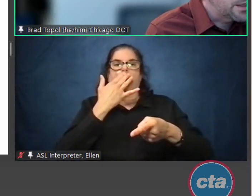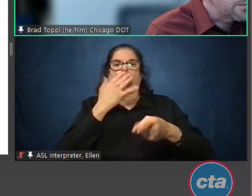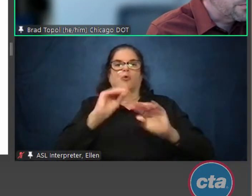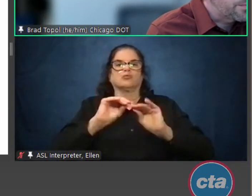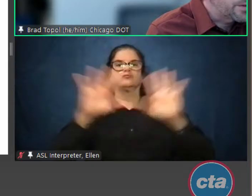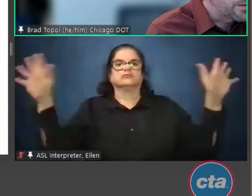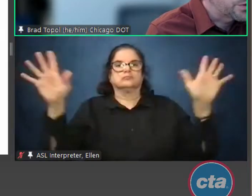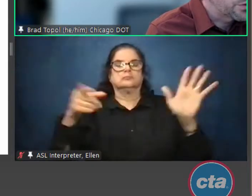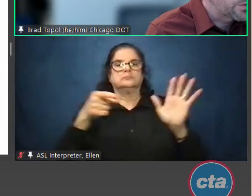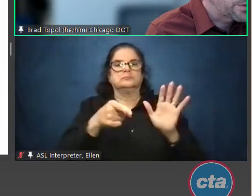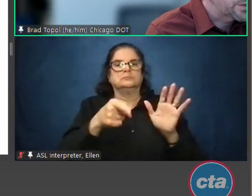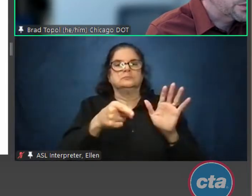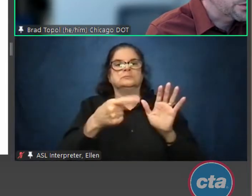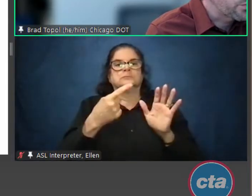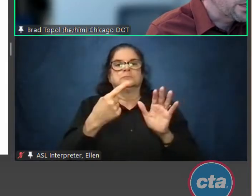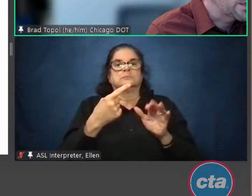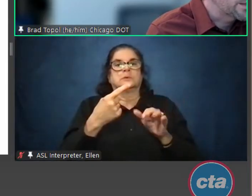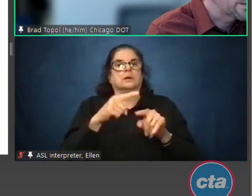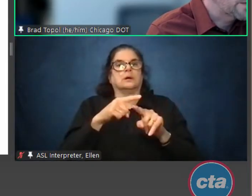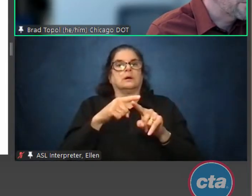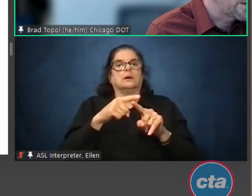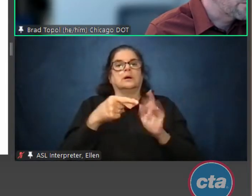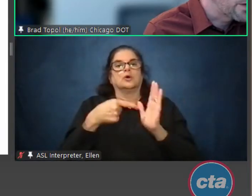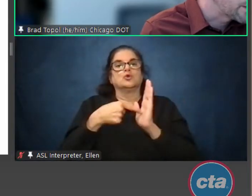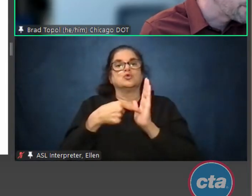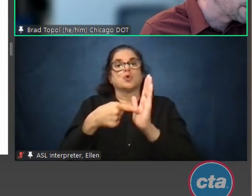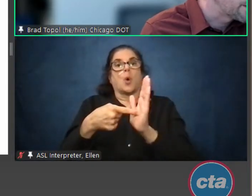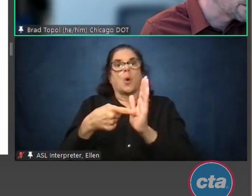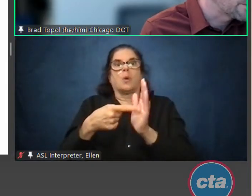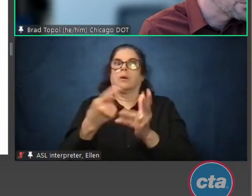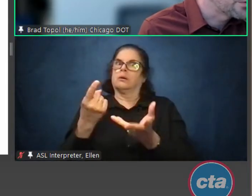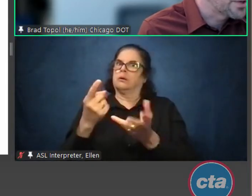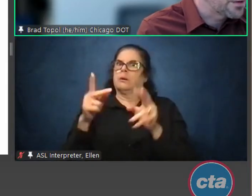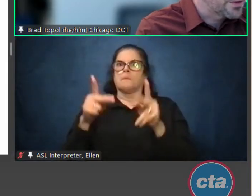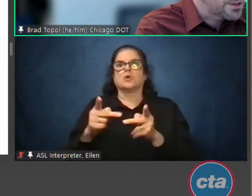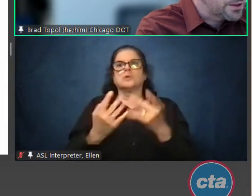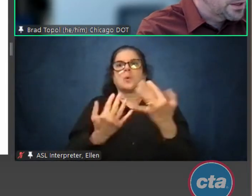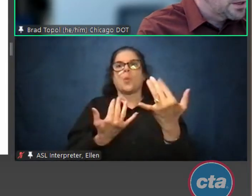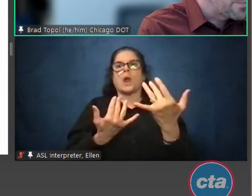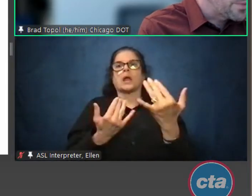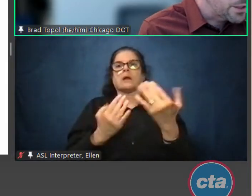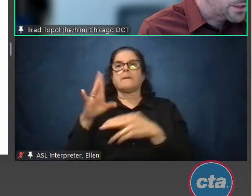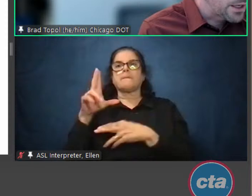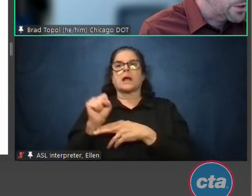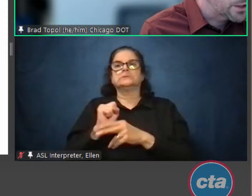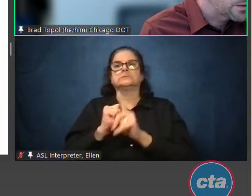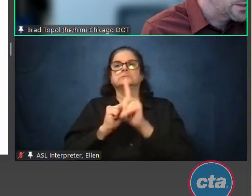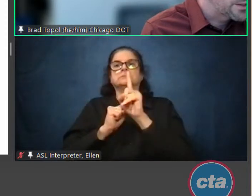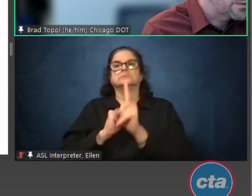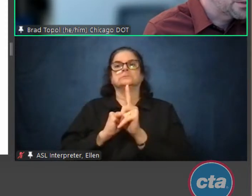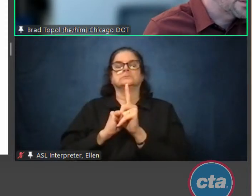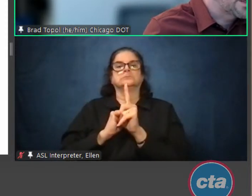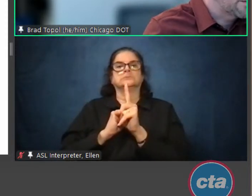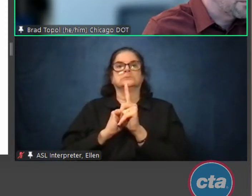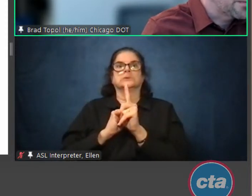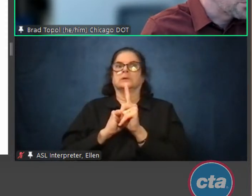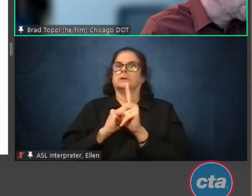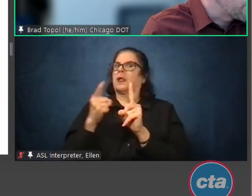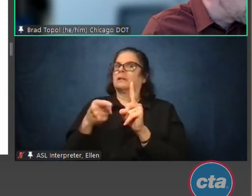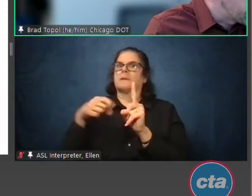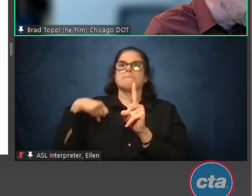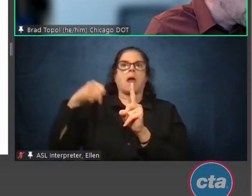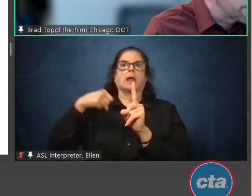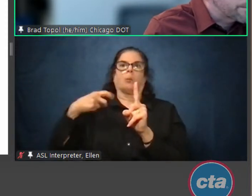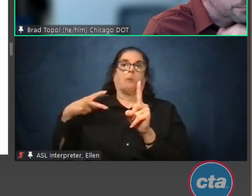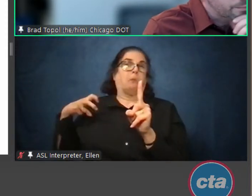space, but would show a pedestrian waiting on top of that red space as opposed to kind of in the beige sidewalk space that would indicate maybe